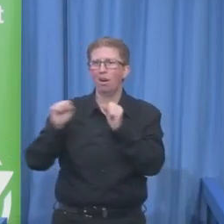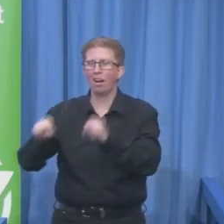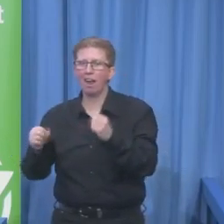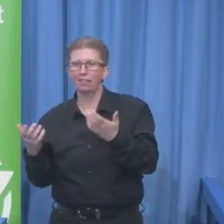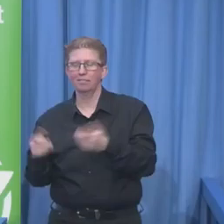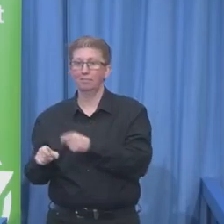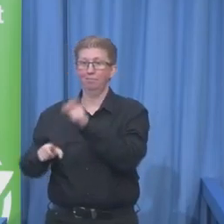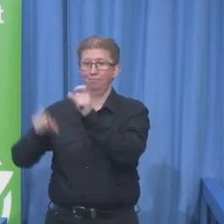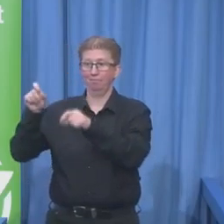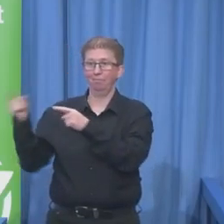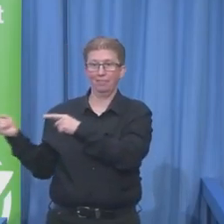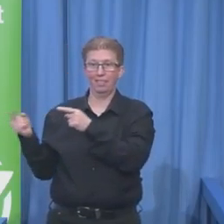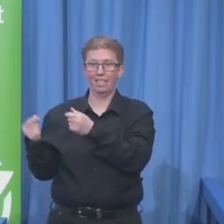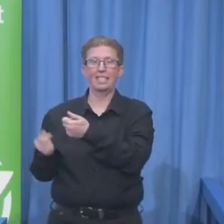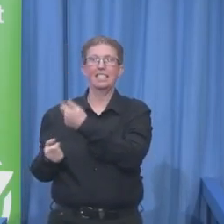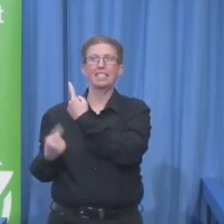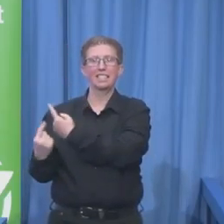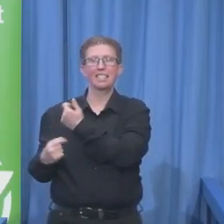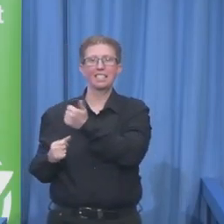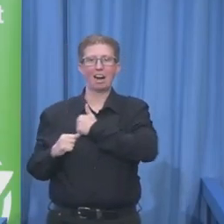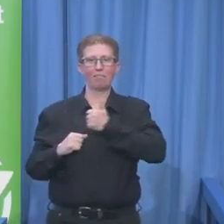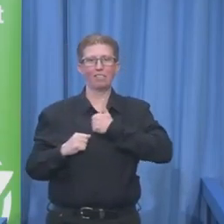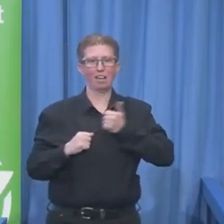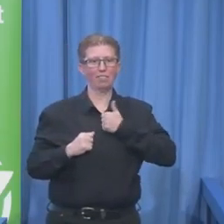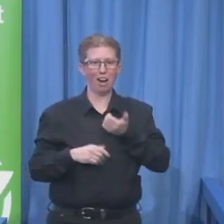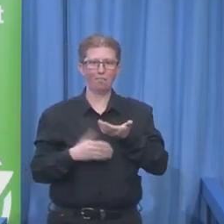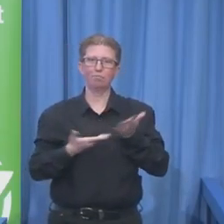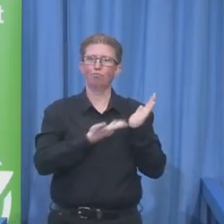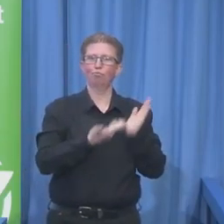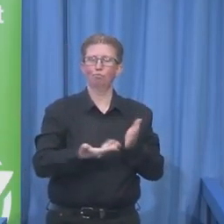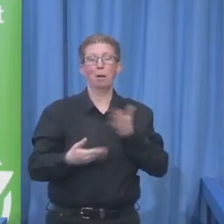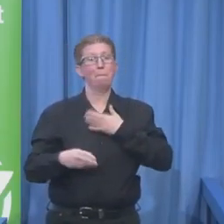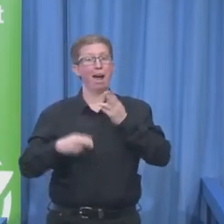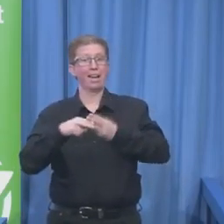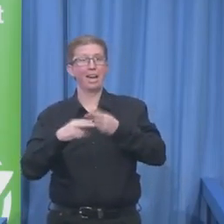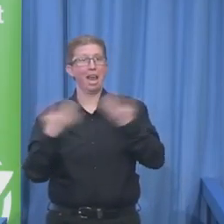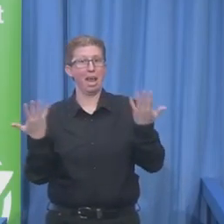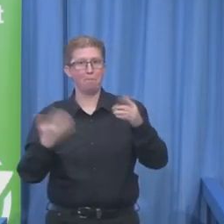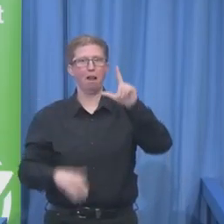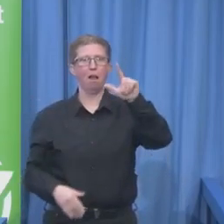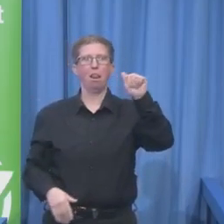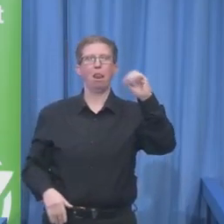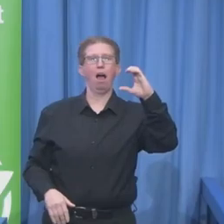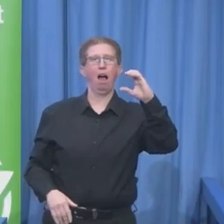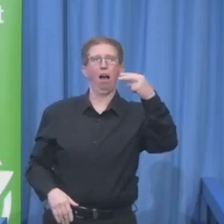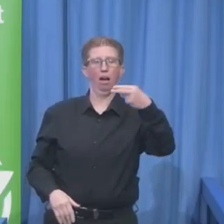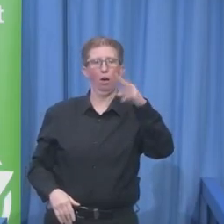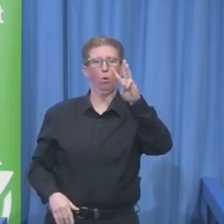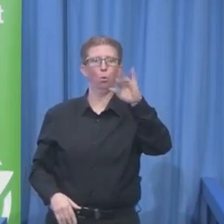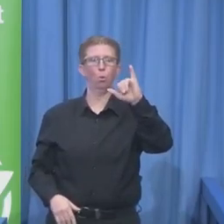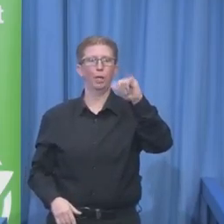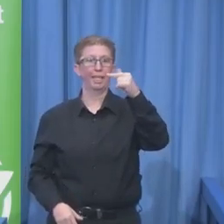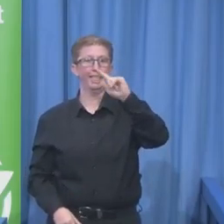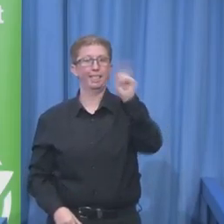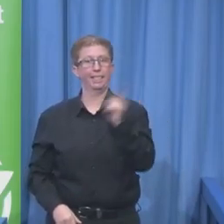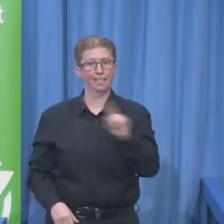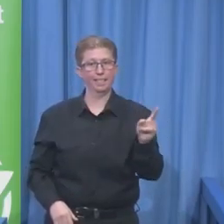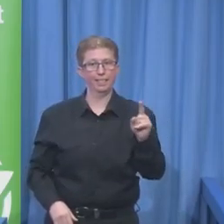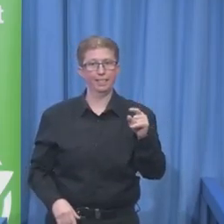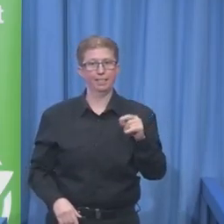me. I'm Klaus LACHWITZ from Germany. I'm a human rights lawyer, and for more than